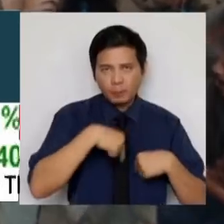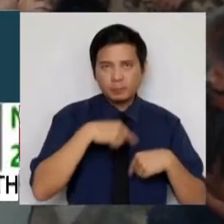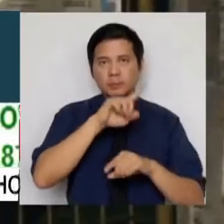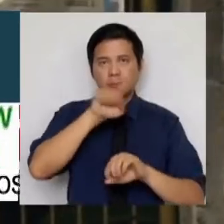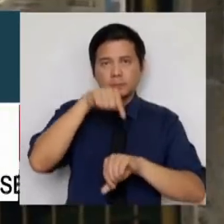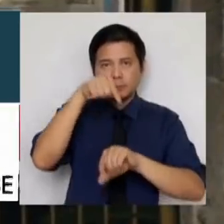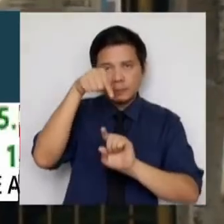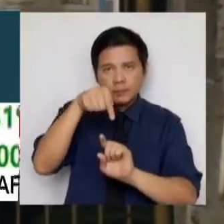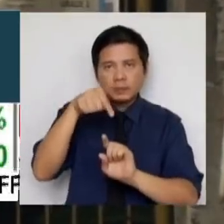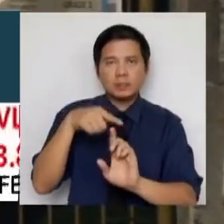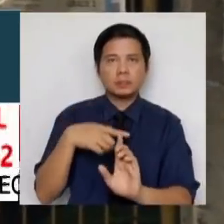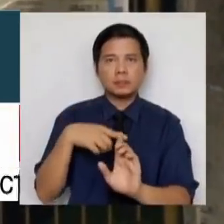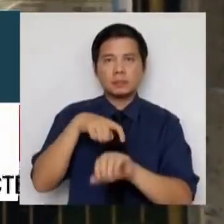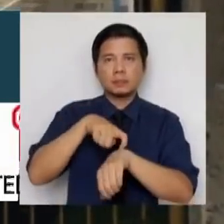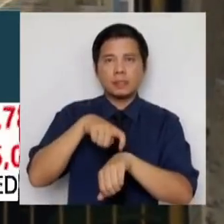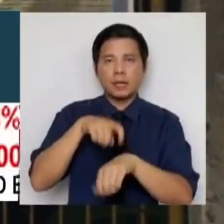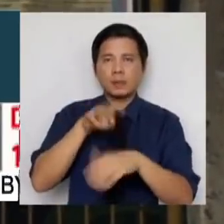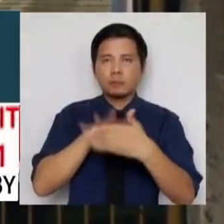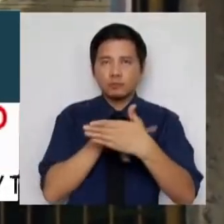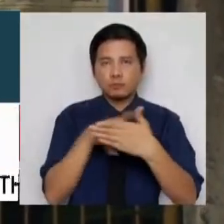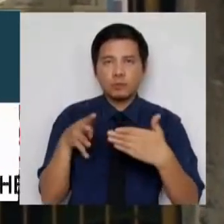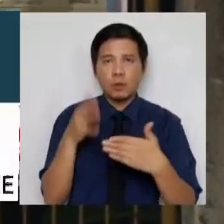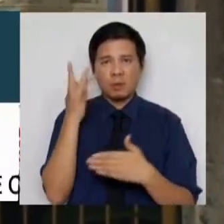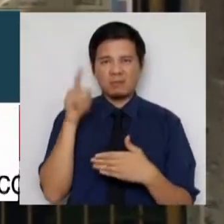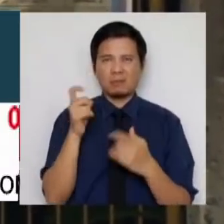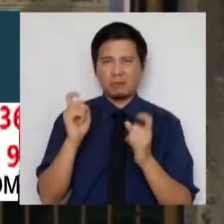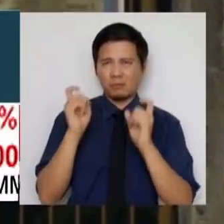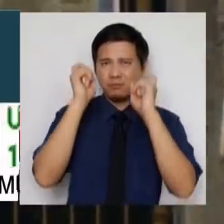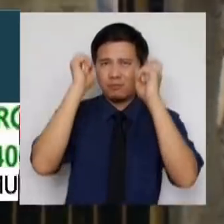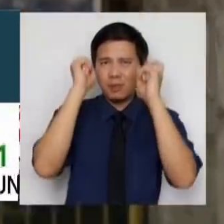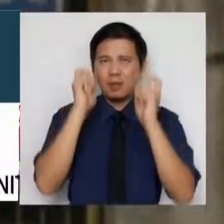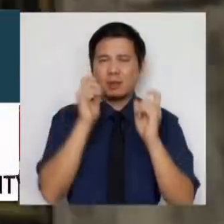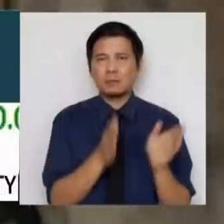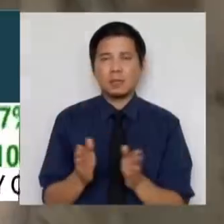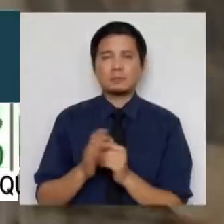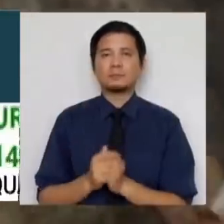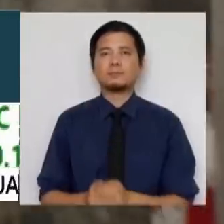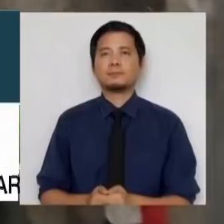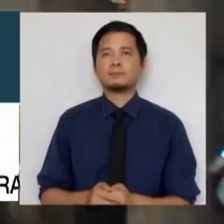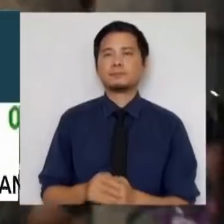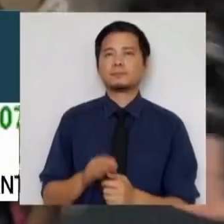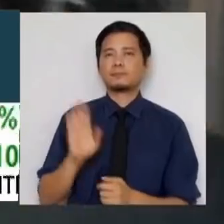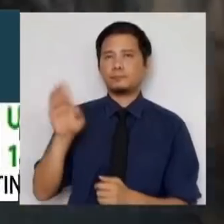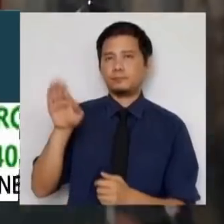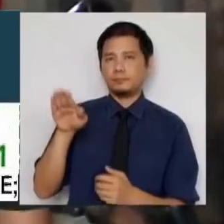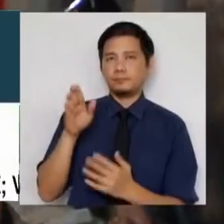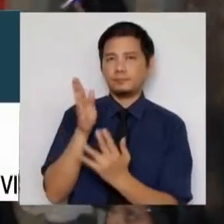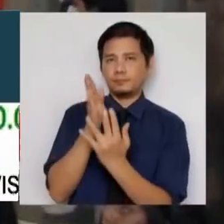to one place at any given time. The barangay had a difficult time.